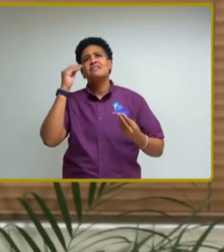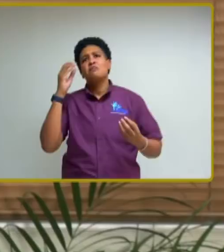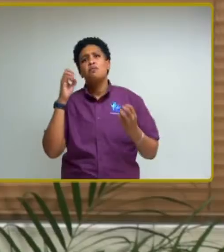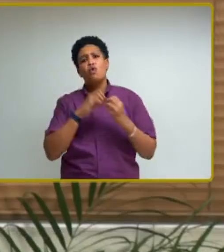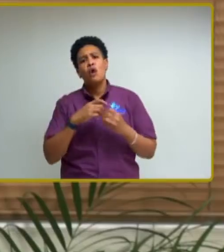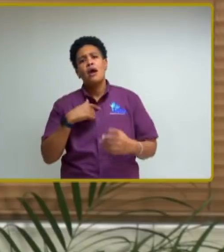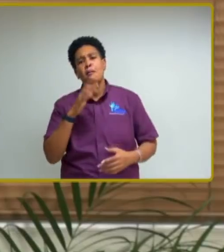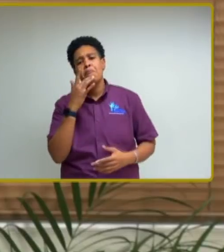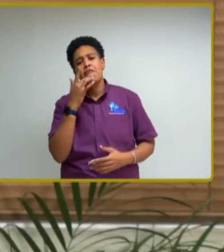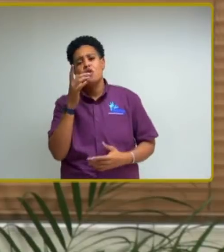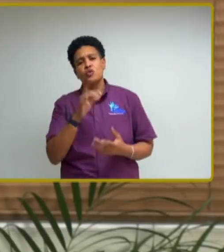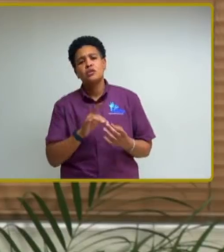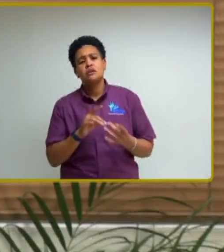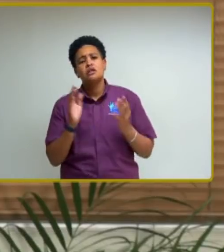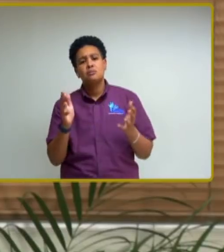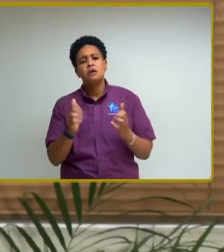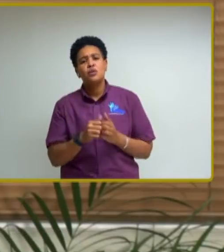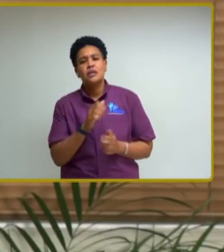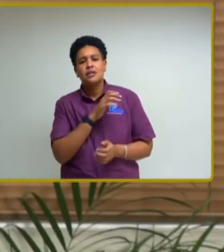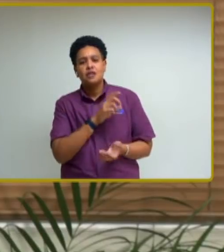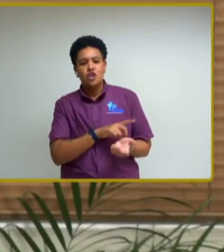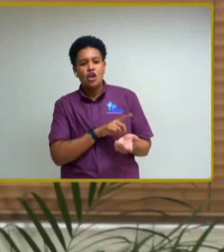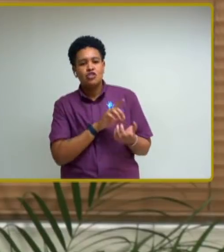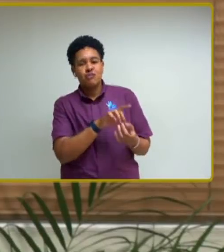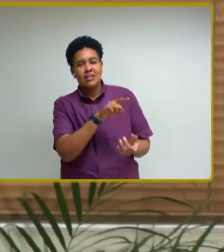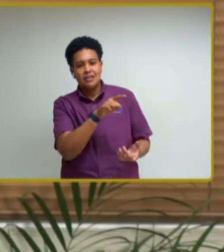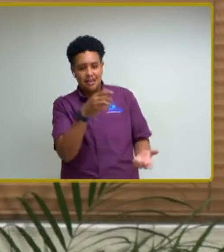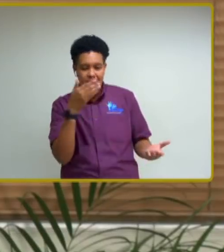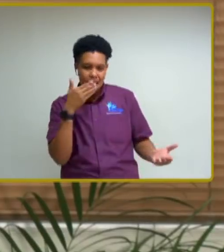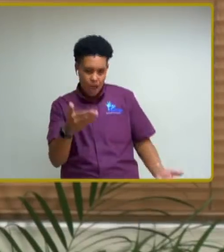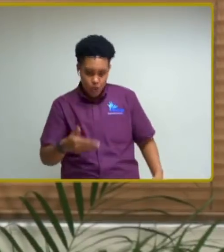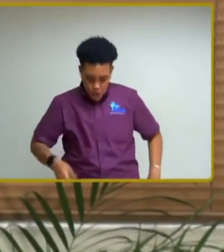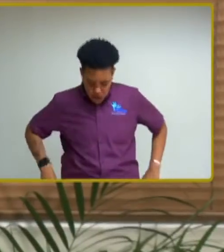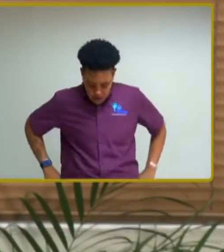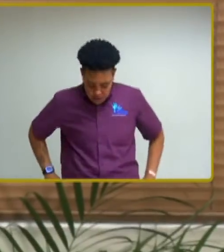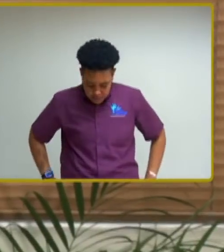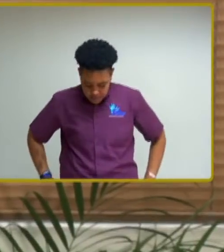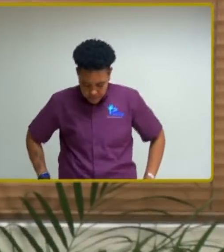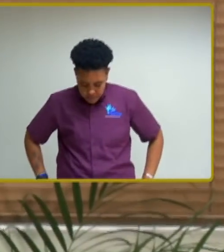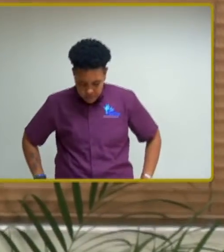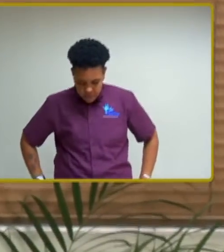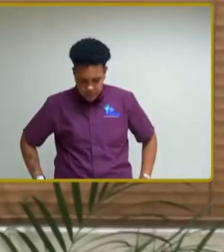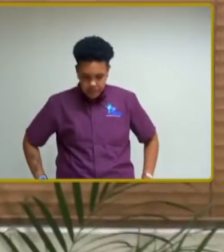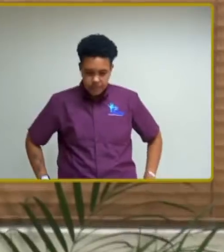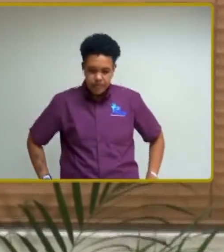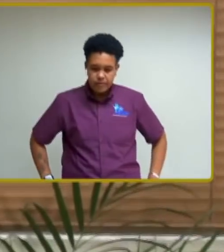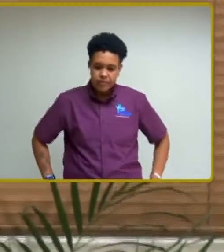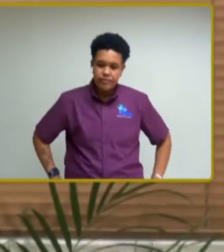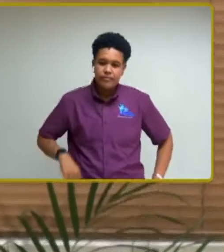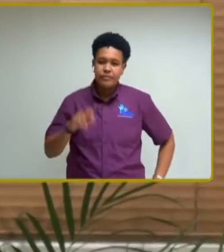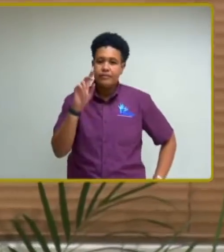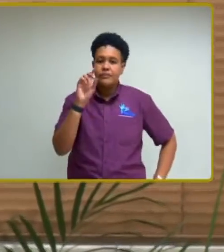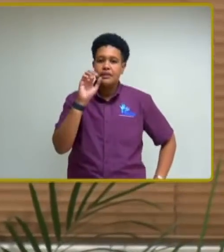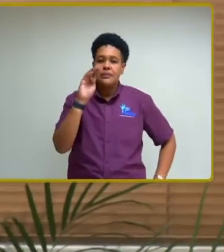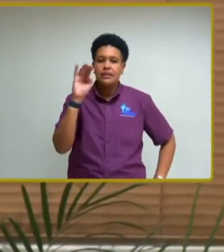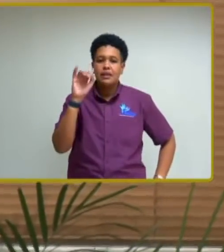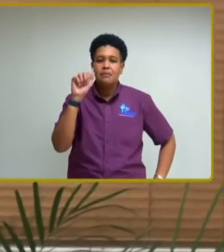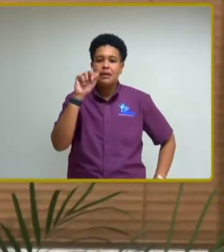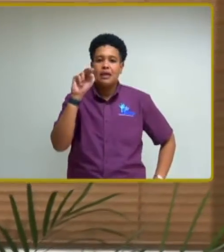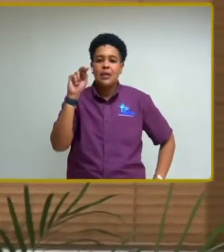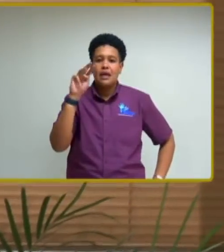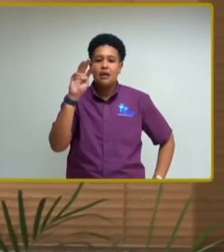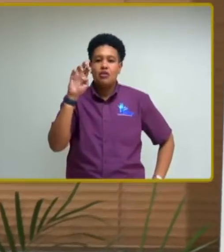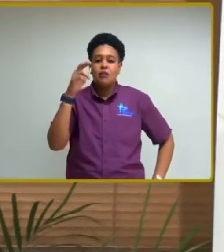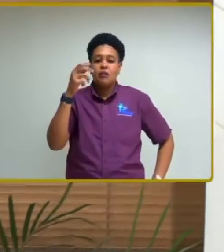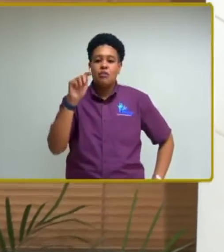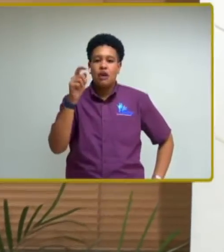you to speak with the clinicians on that. Okay, thank you. Thank you very much, Minister. We're going to go to Debbie Ann Wright from